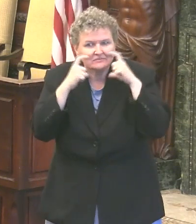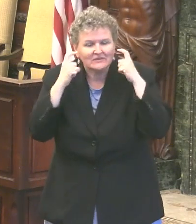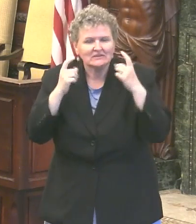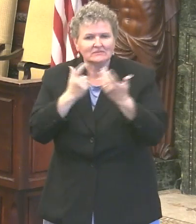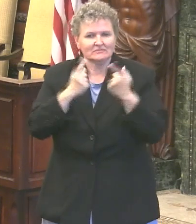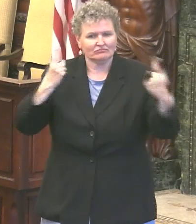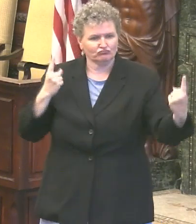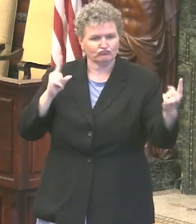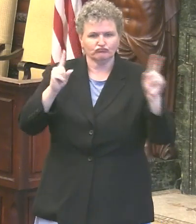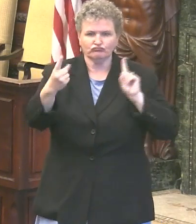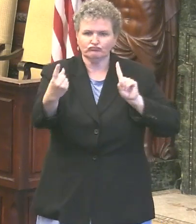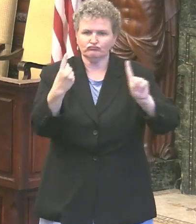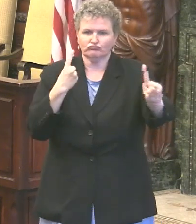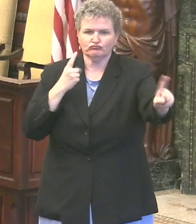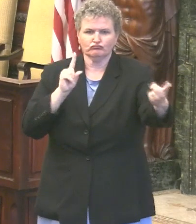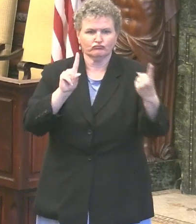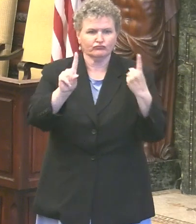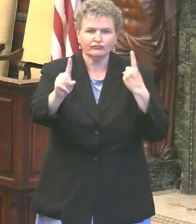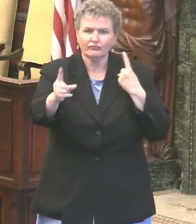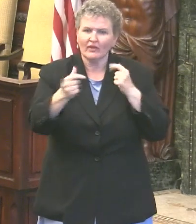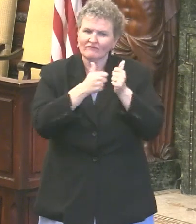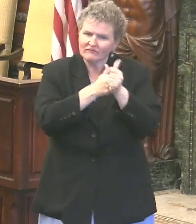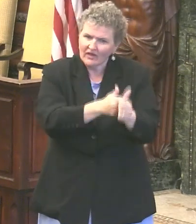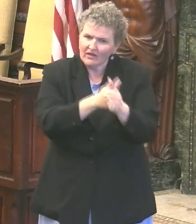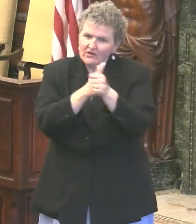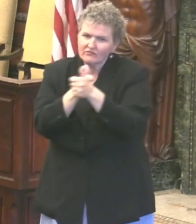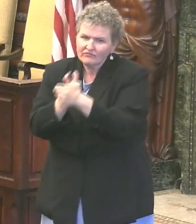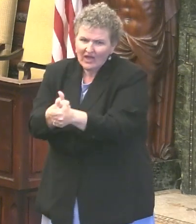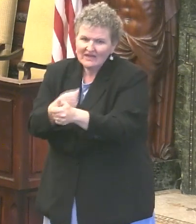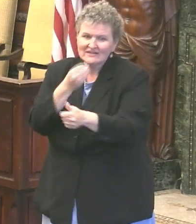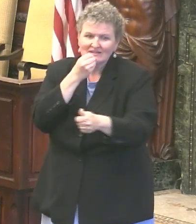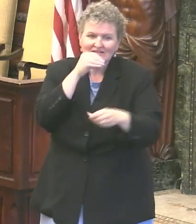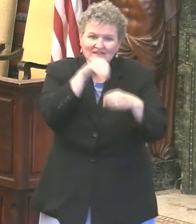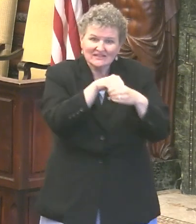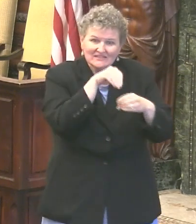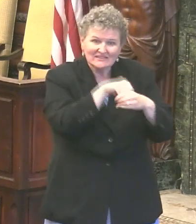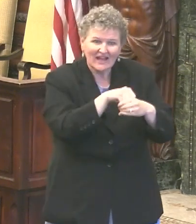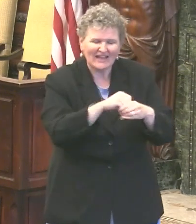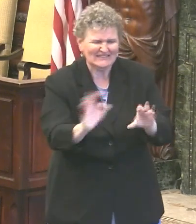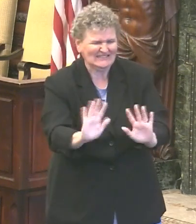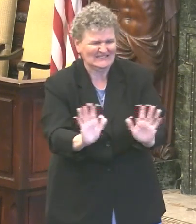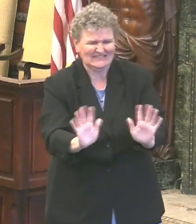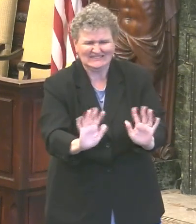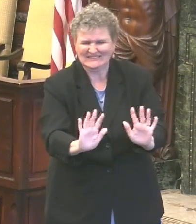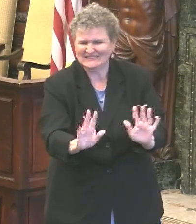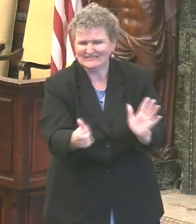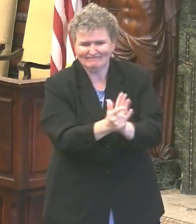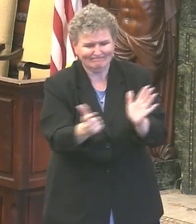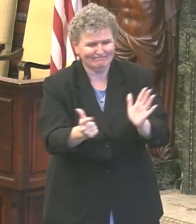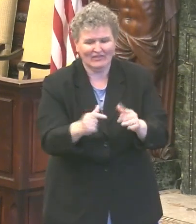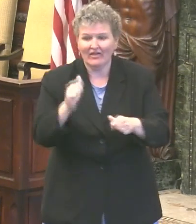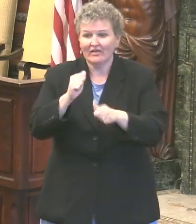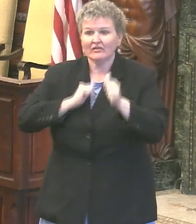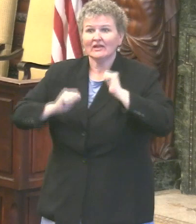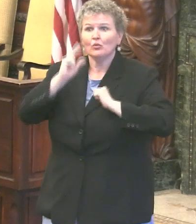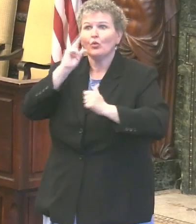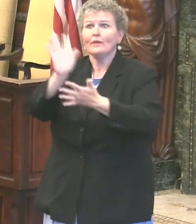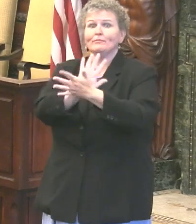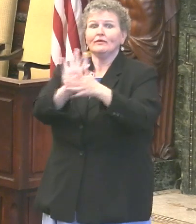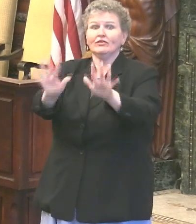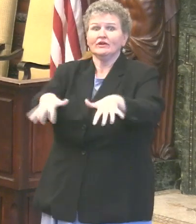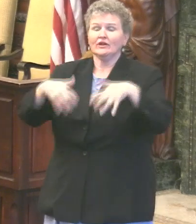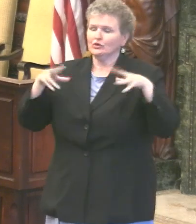our safety precautions. But we prohibit indoor dining, and we prohibit theaters, and we prohibit large events that are inherently high